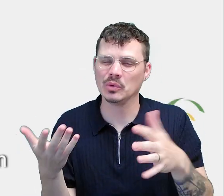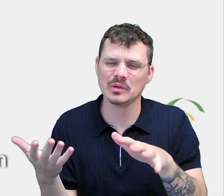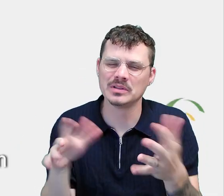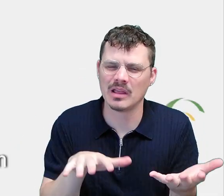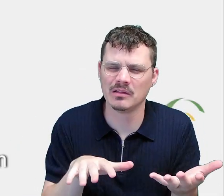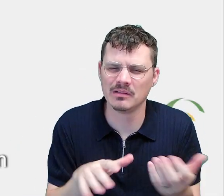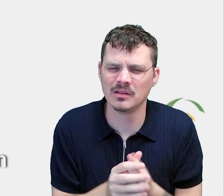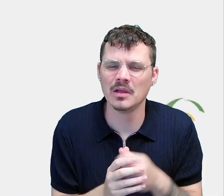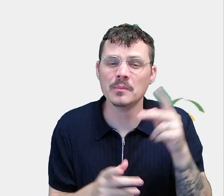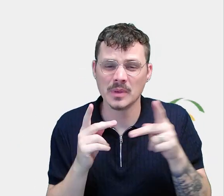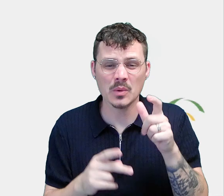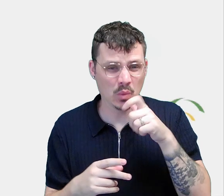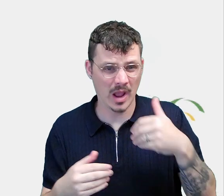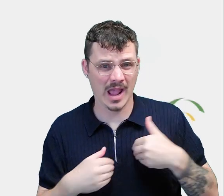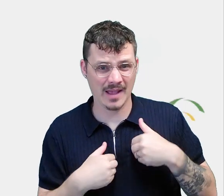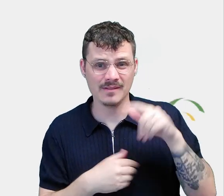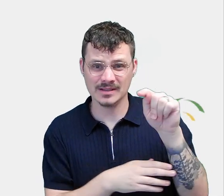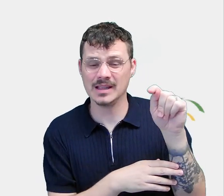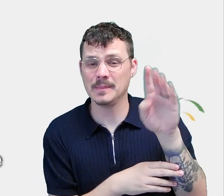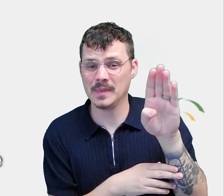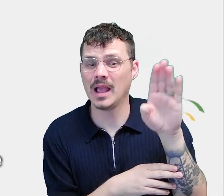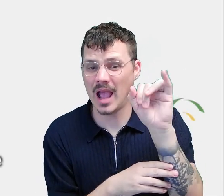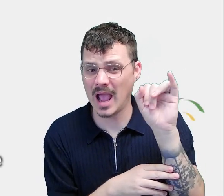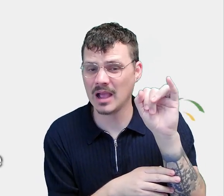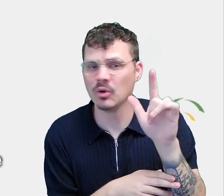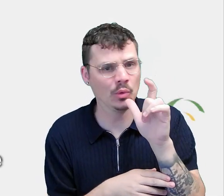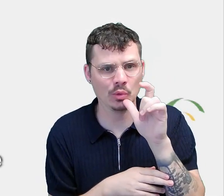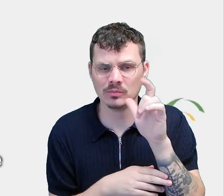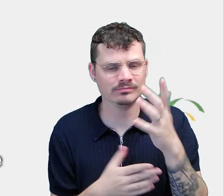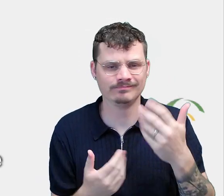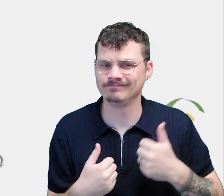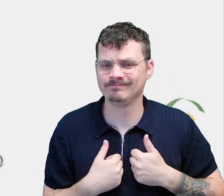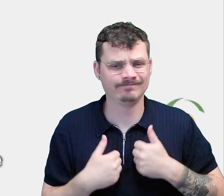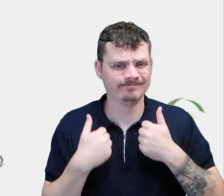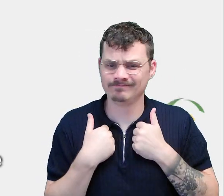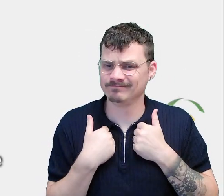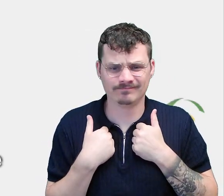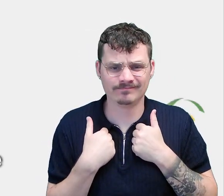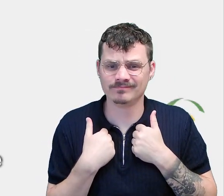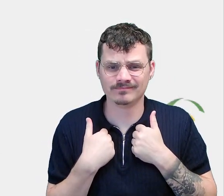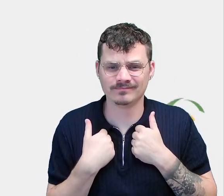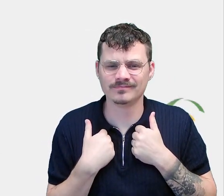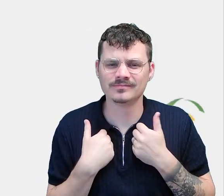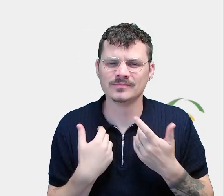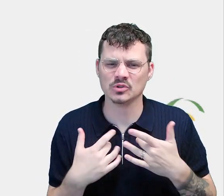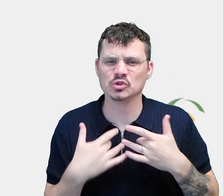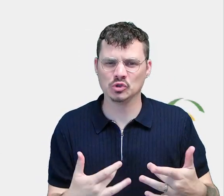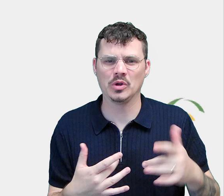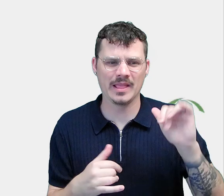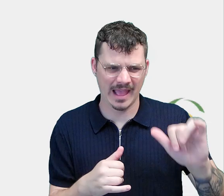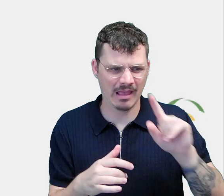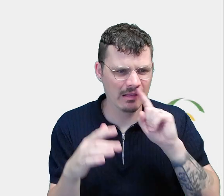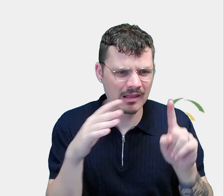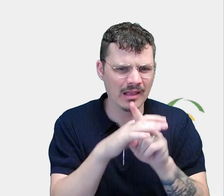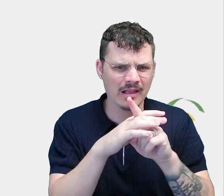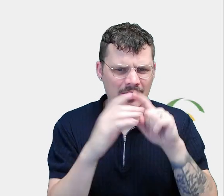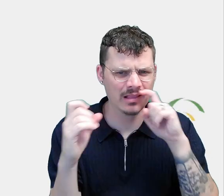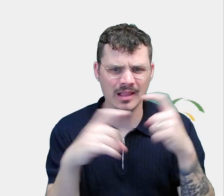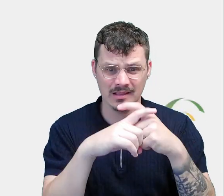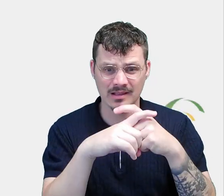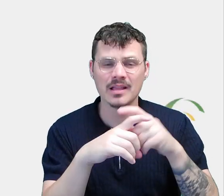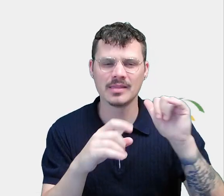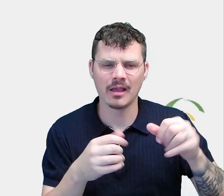people with traumatic brain injuries who don't survive, it's typically the complications